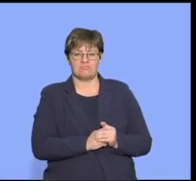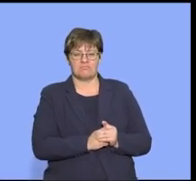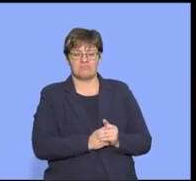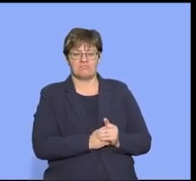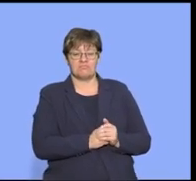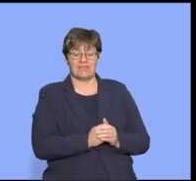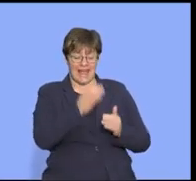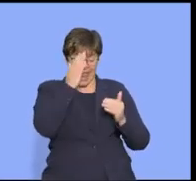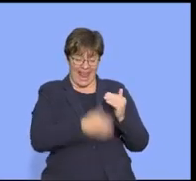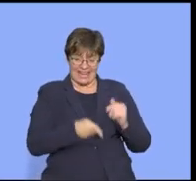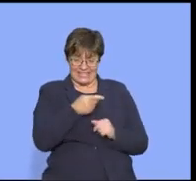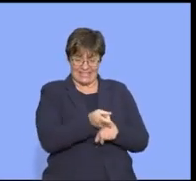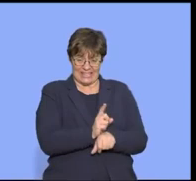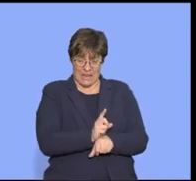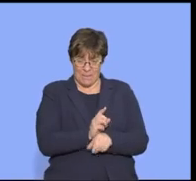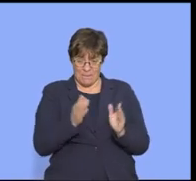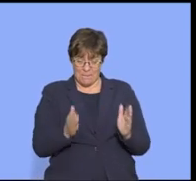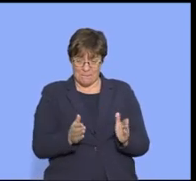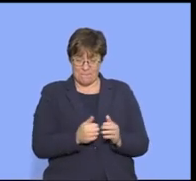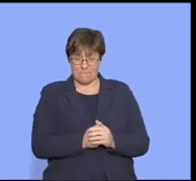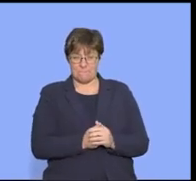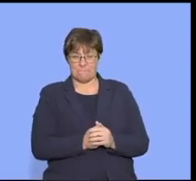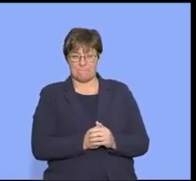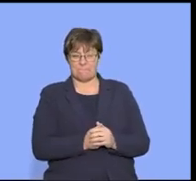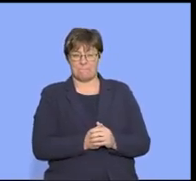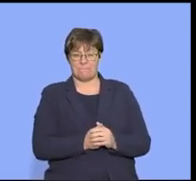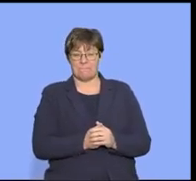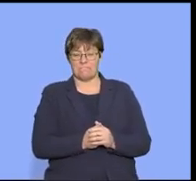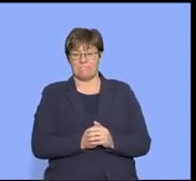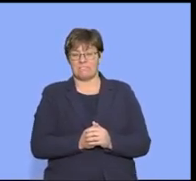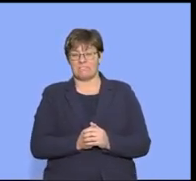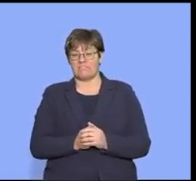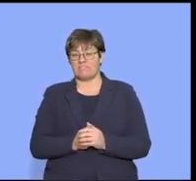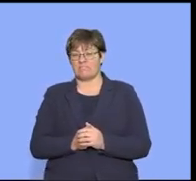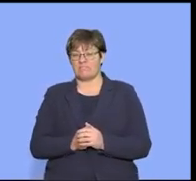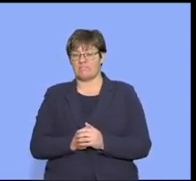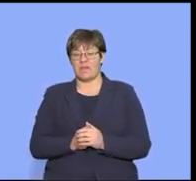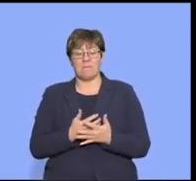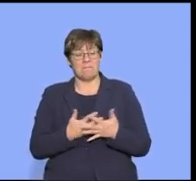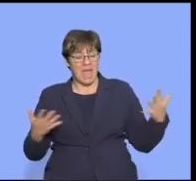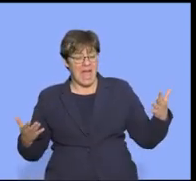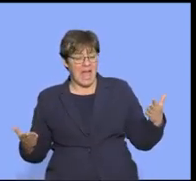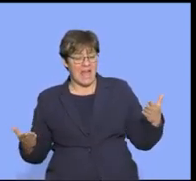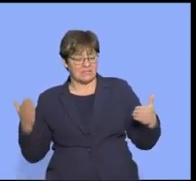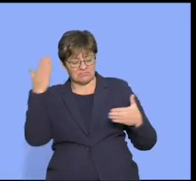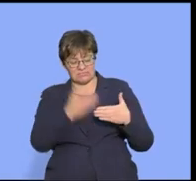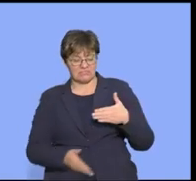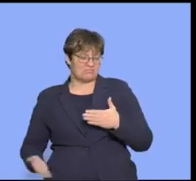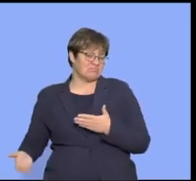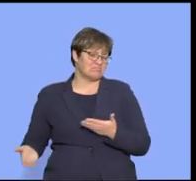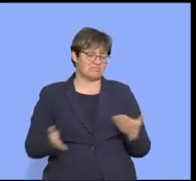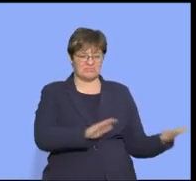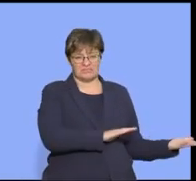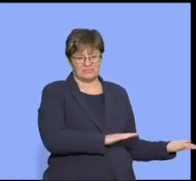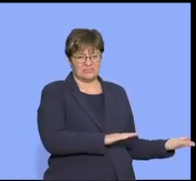At the end of the Cretaceous period, there was a mass extinction,